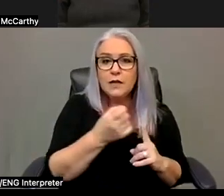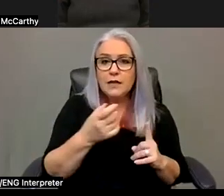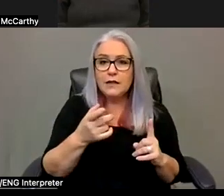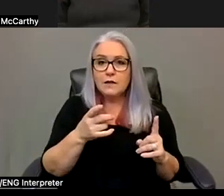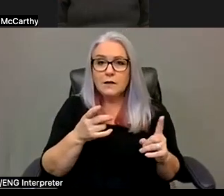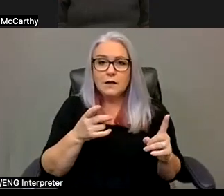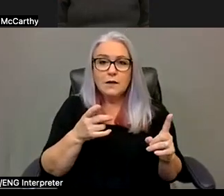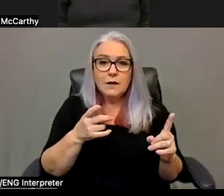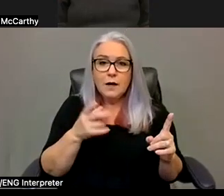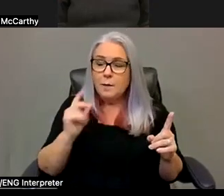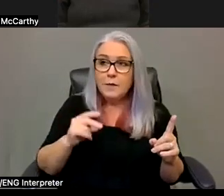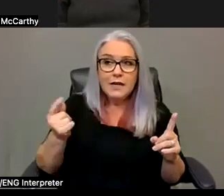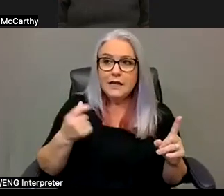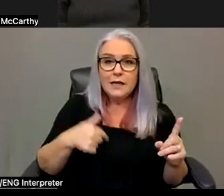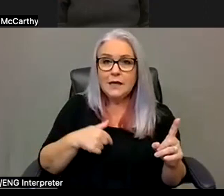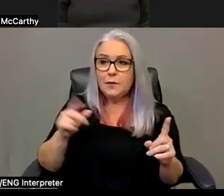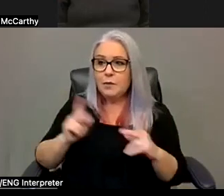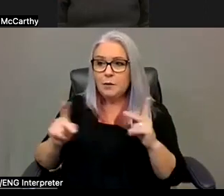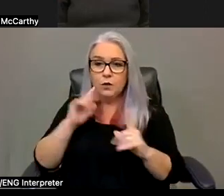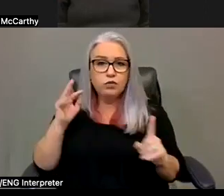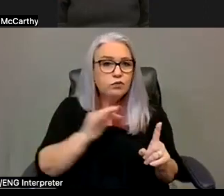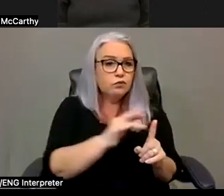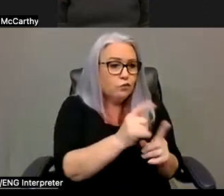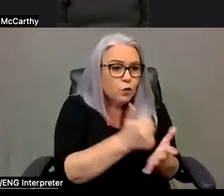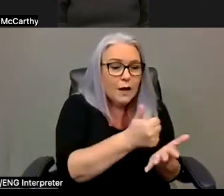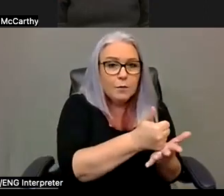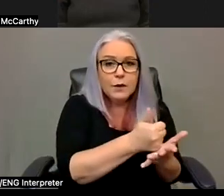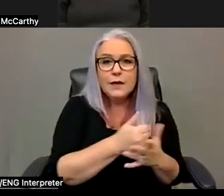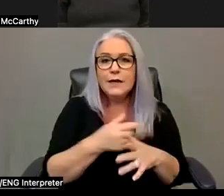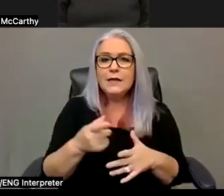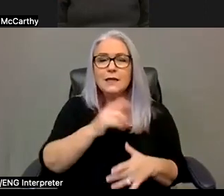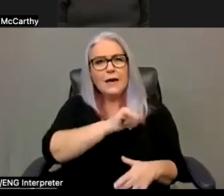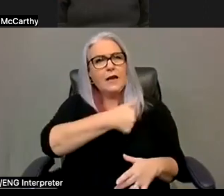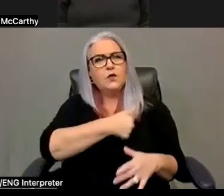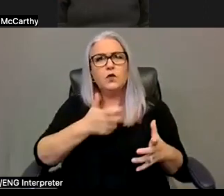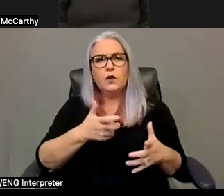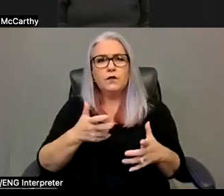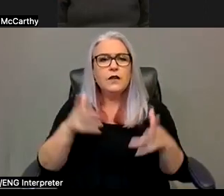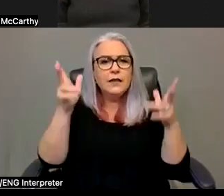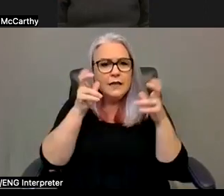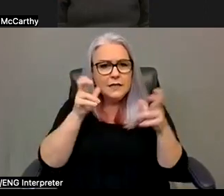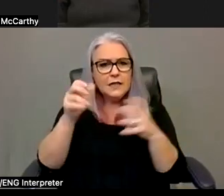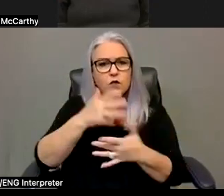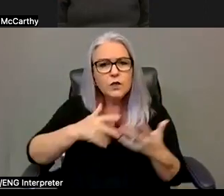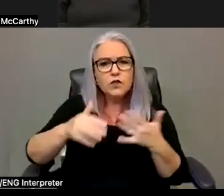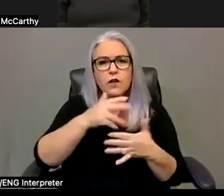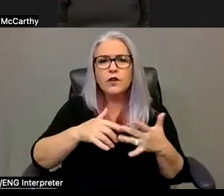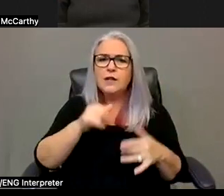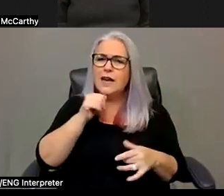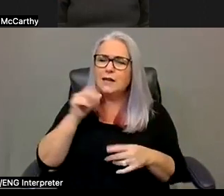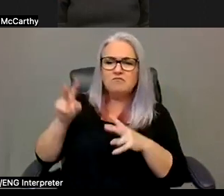and people immediately run it and help. And it's just this whole attitude of the willingness to listen to each other,